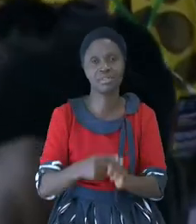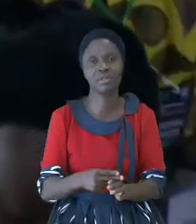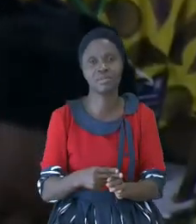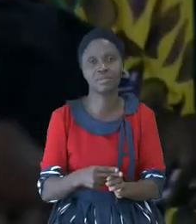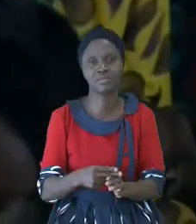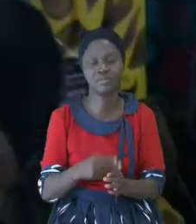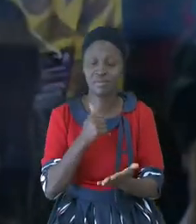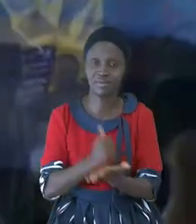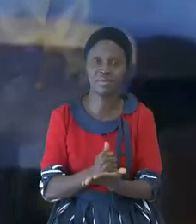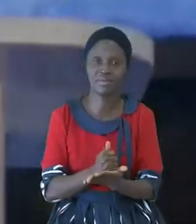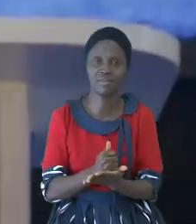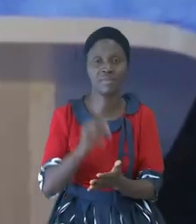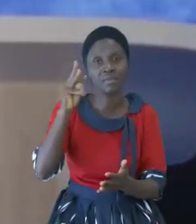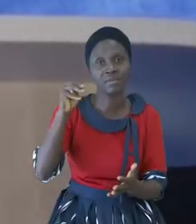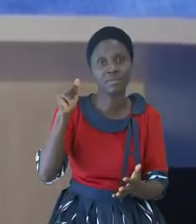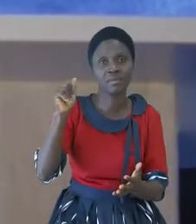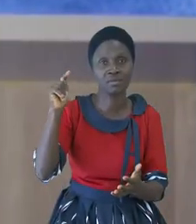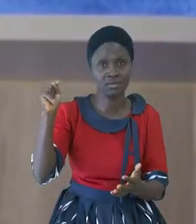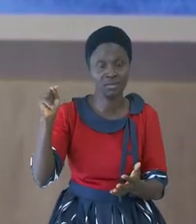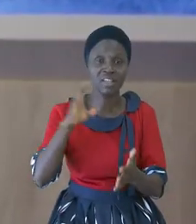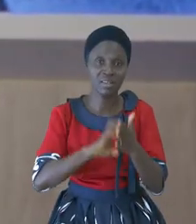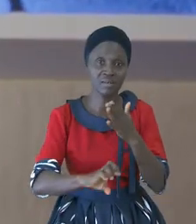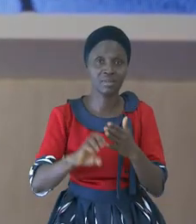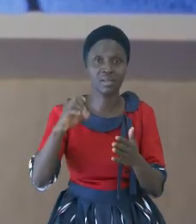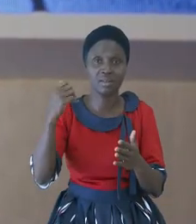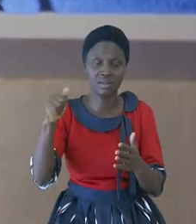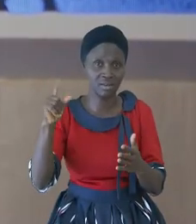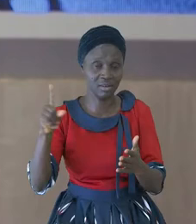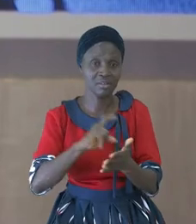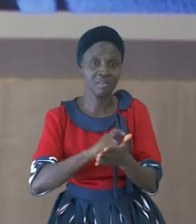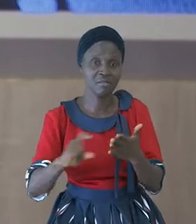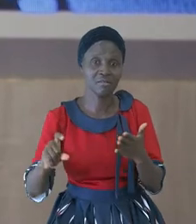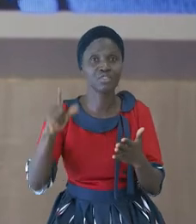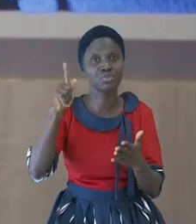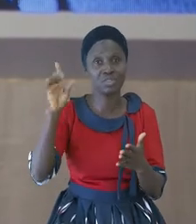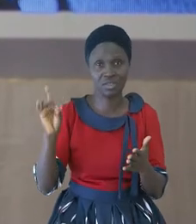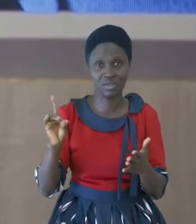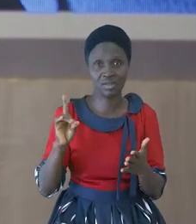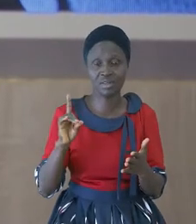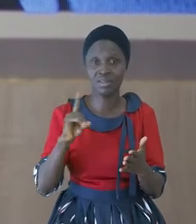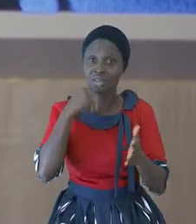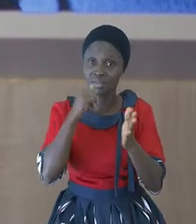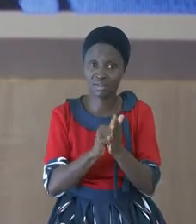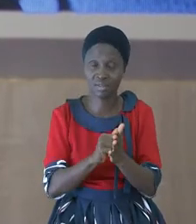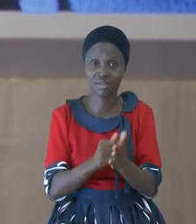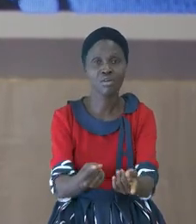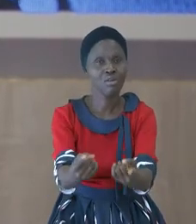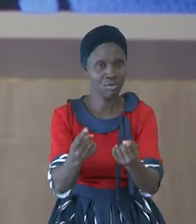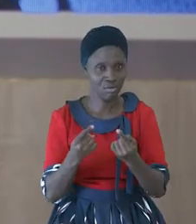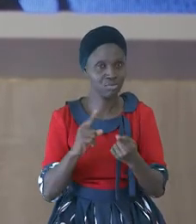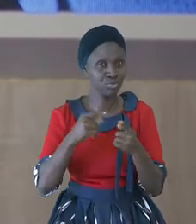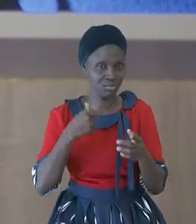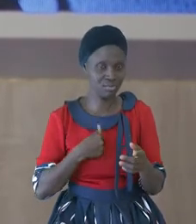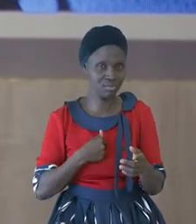verse 28. It says, come unto me, all ye that labor and are heavy laden, and I